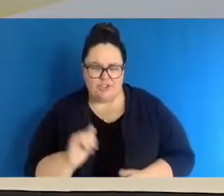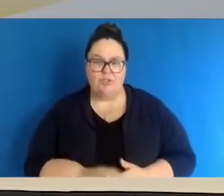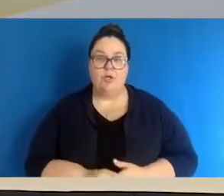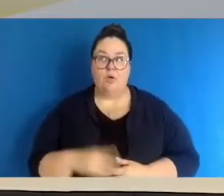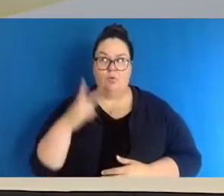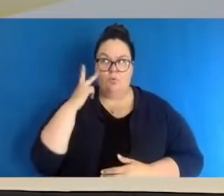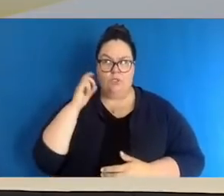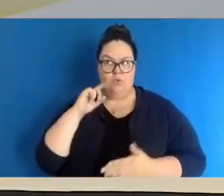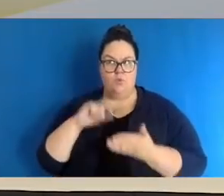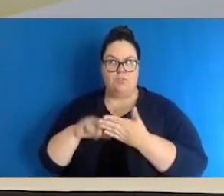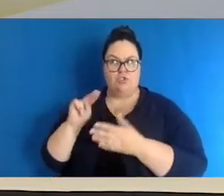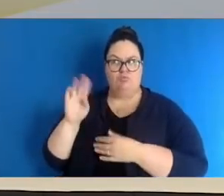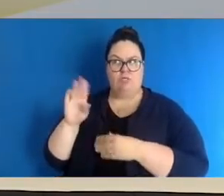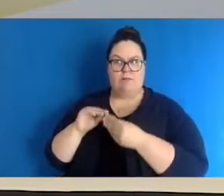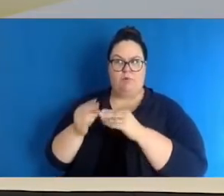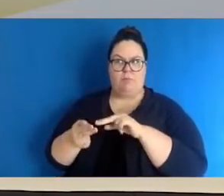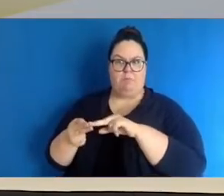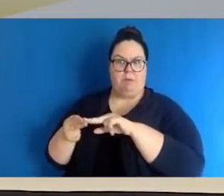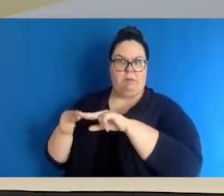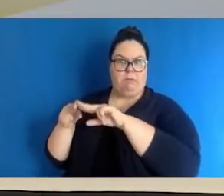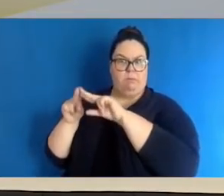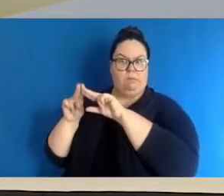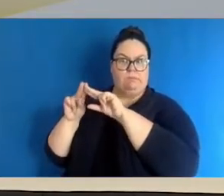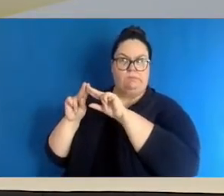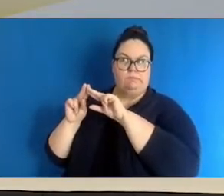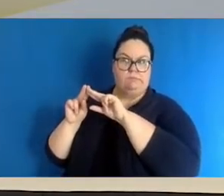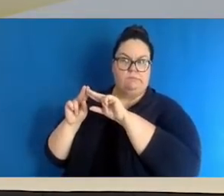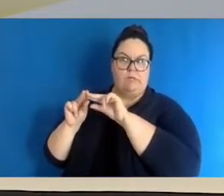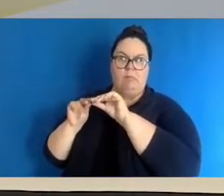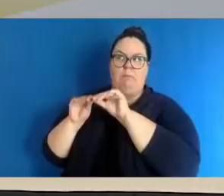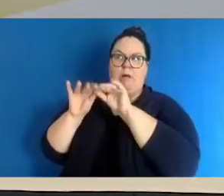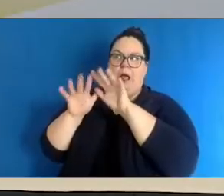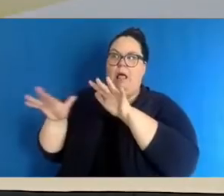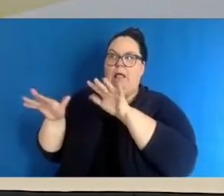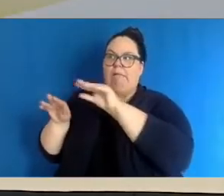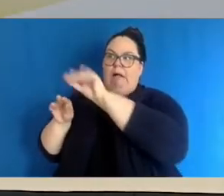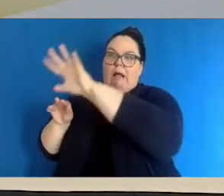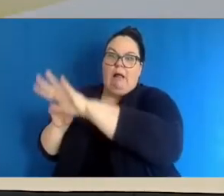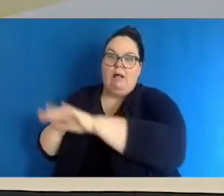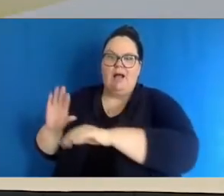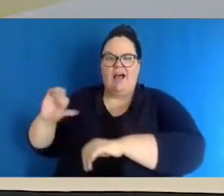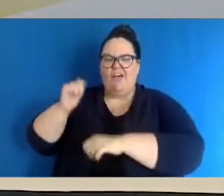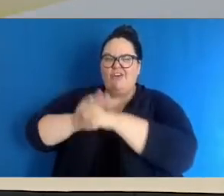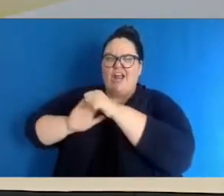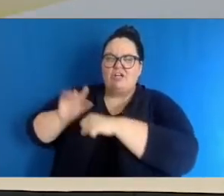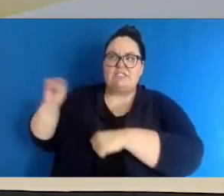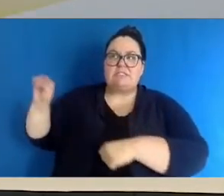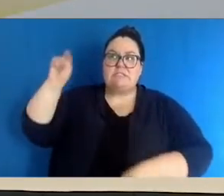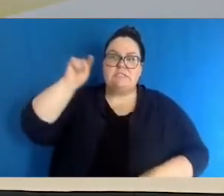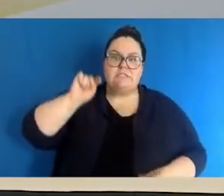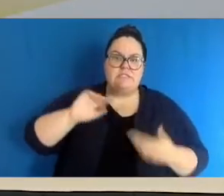numbers increase in New Brunswick and spread even outside one region, it does